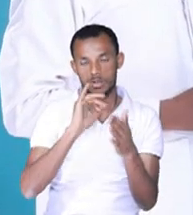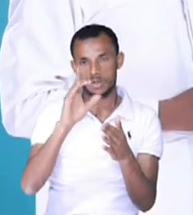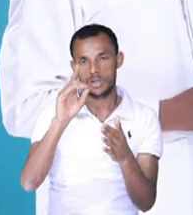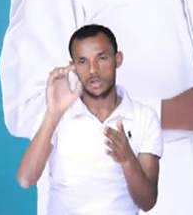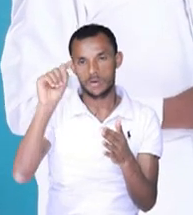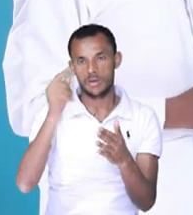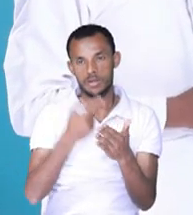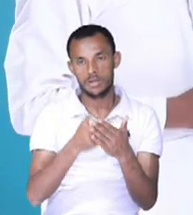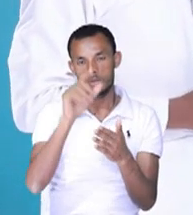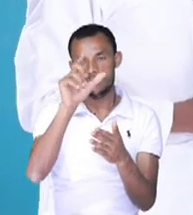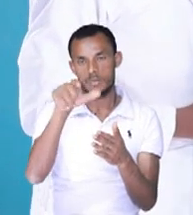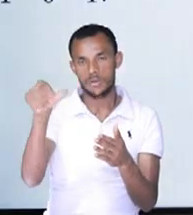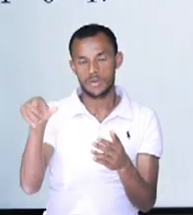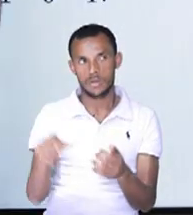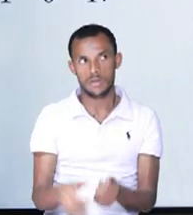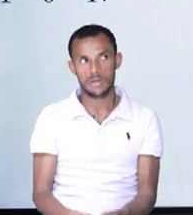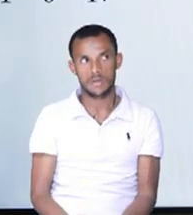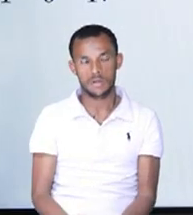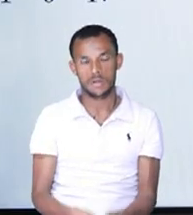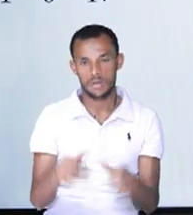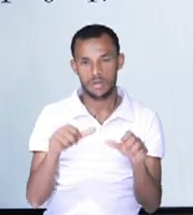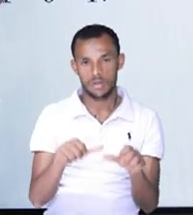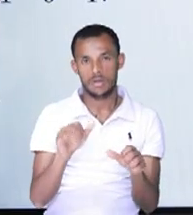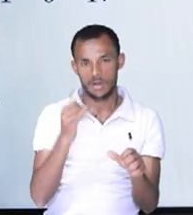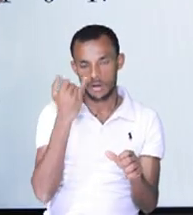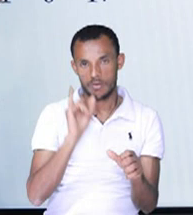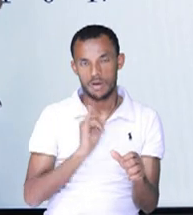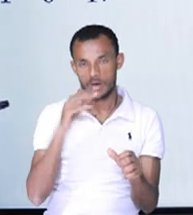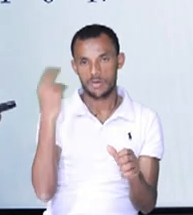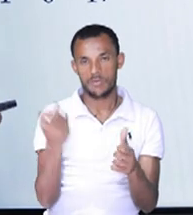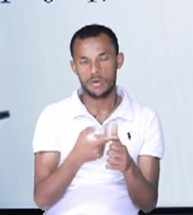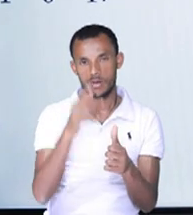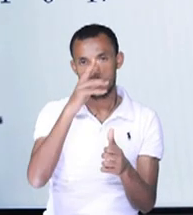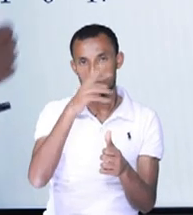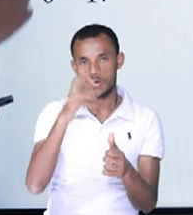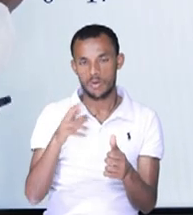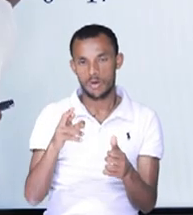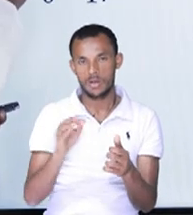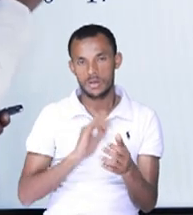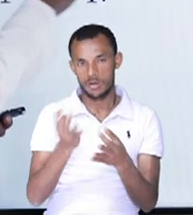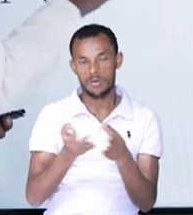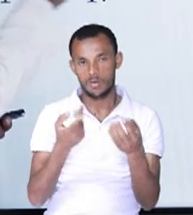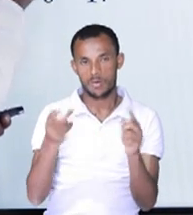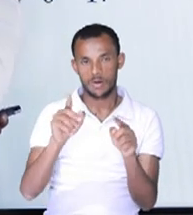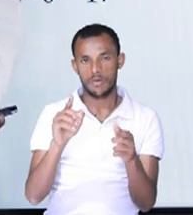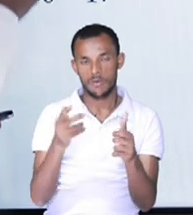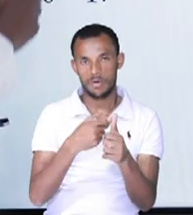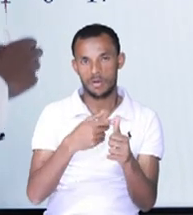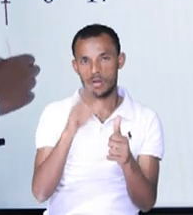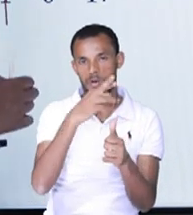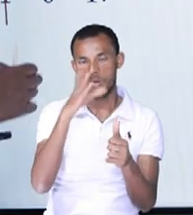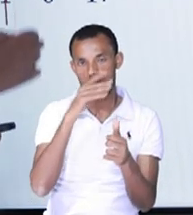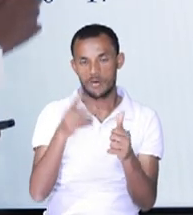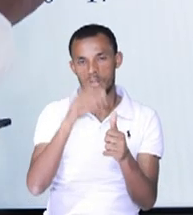matrix? The determinant. Still, if I use that first row as expansion, when first row and